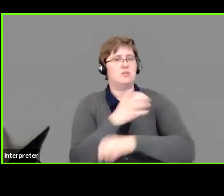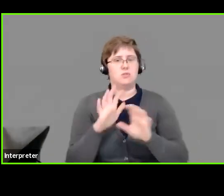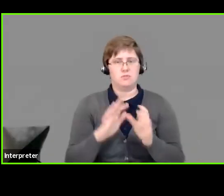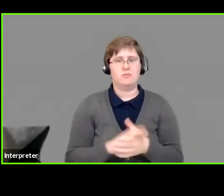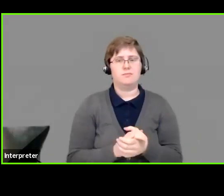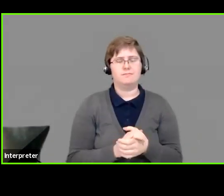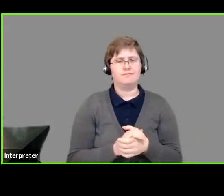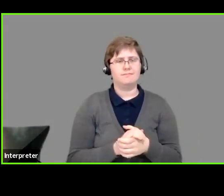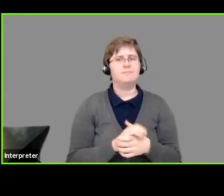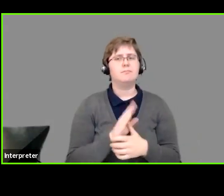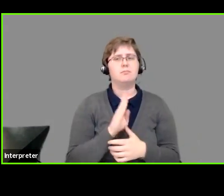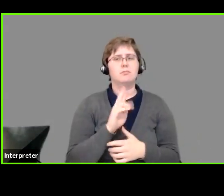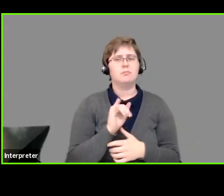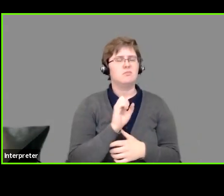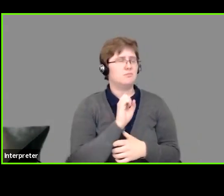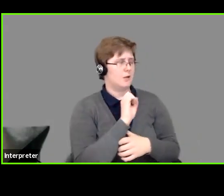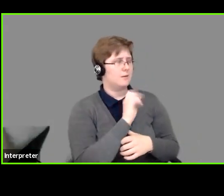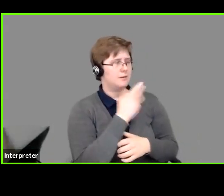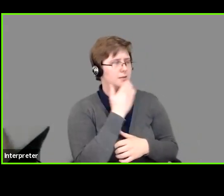Okay, thank you.